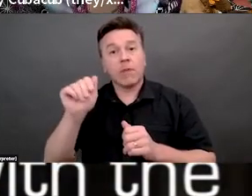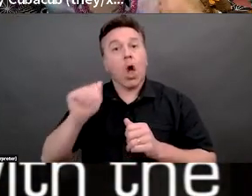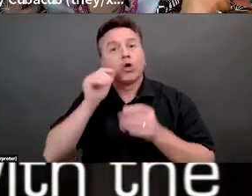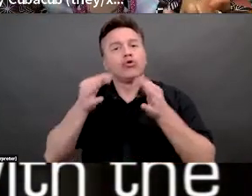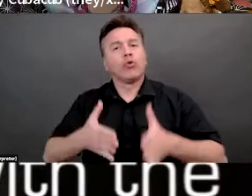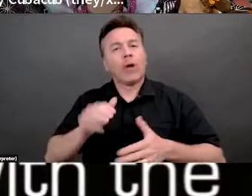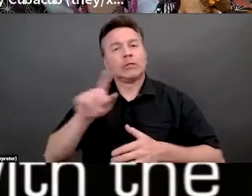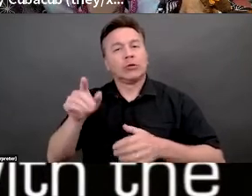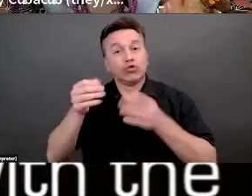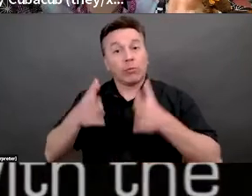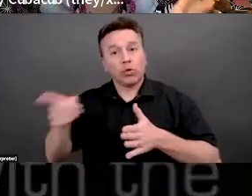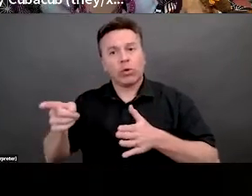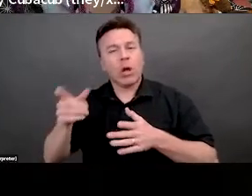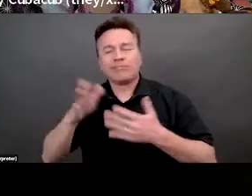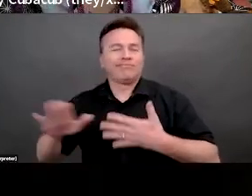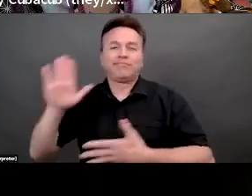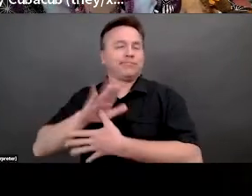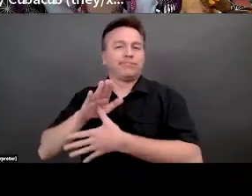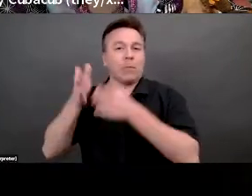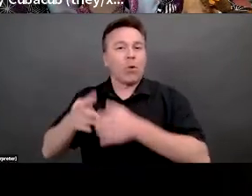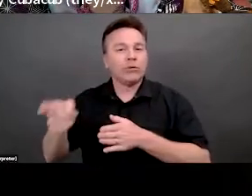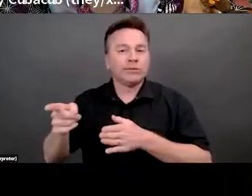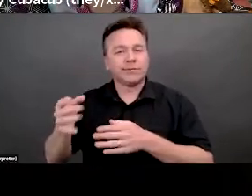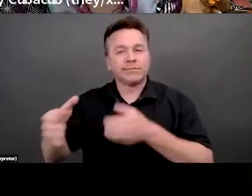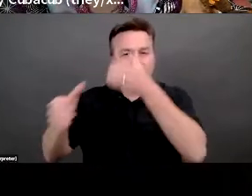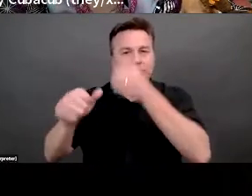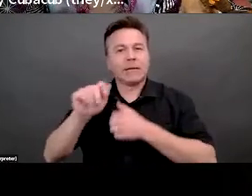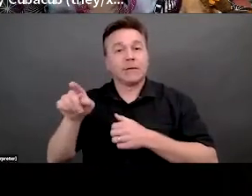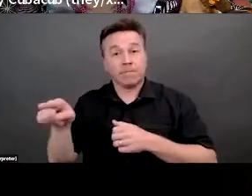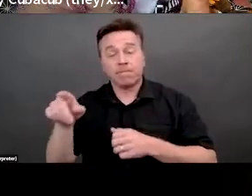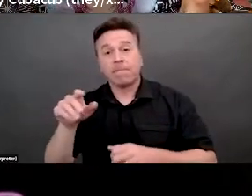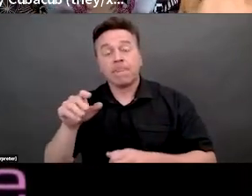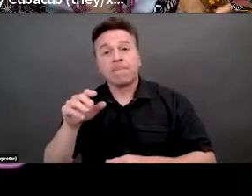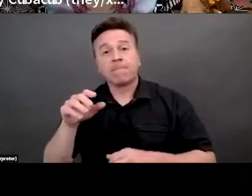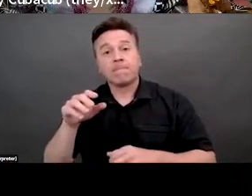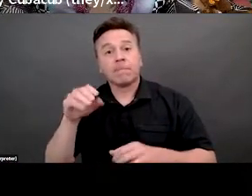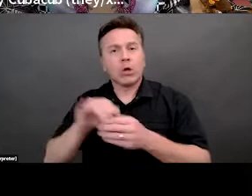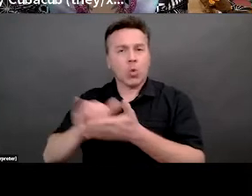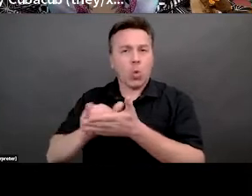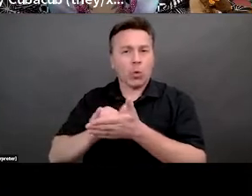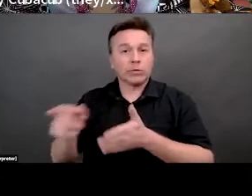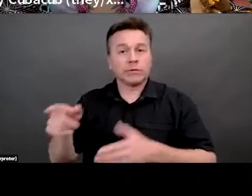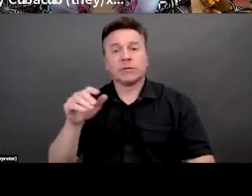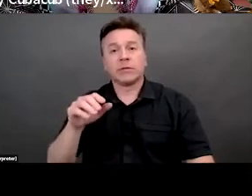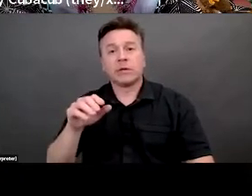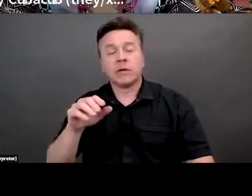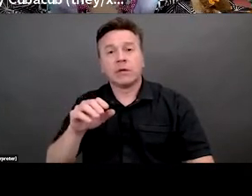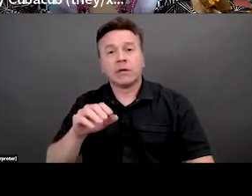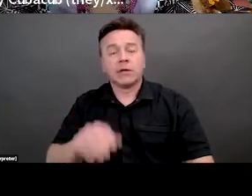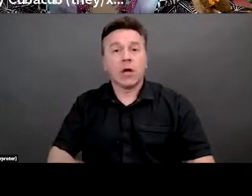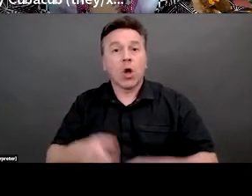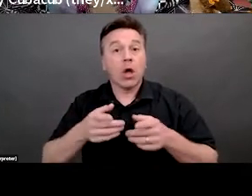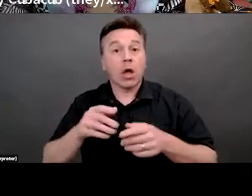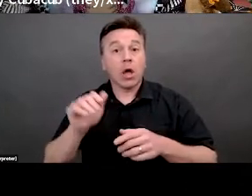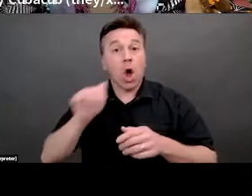describer who's like one of the premier audio describers in New York, who was doing